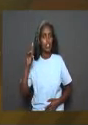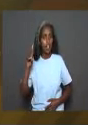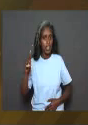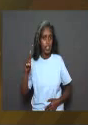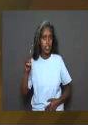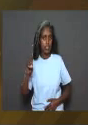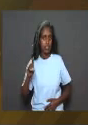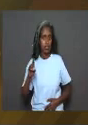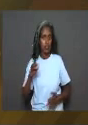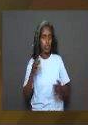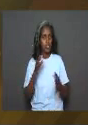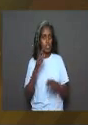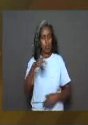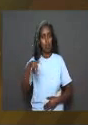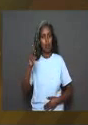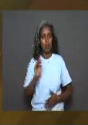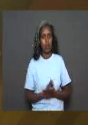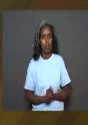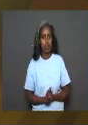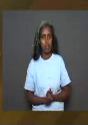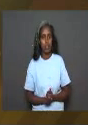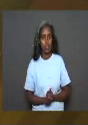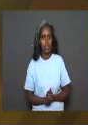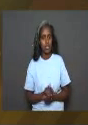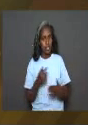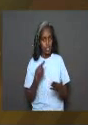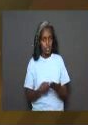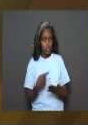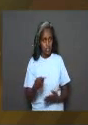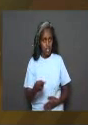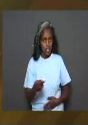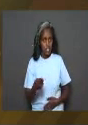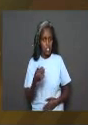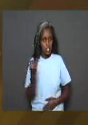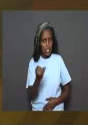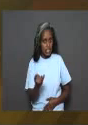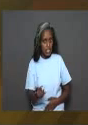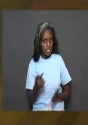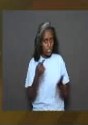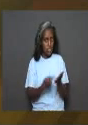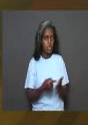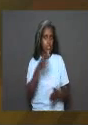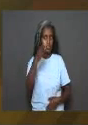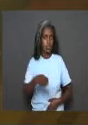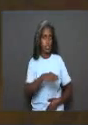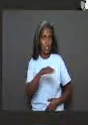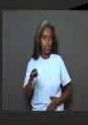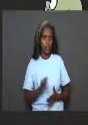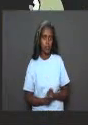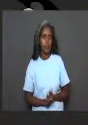directrix of the parabola. Then, sketch its graph.